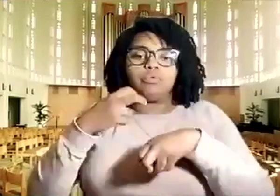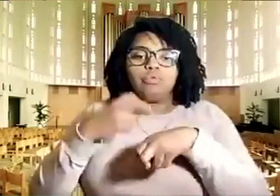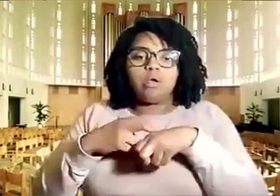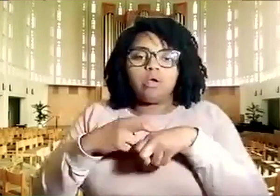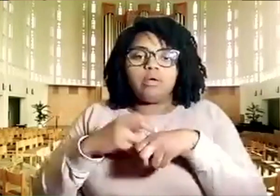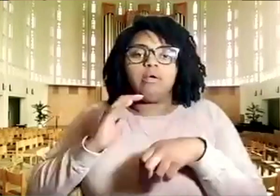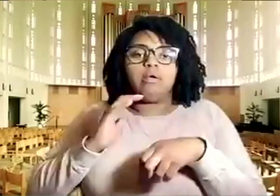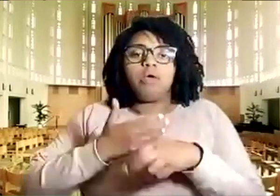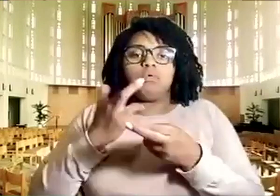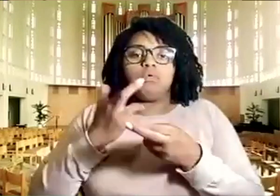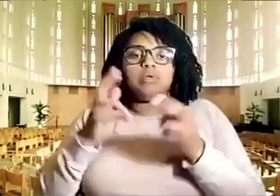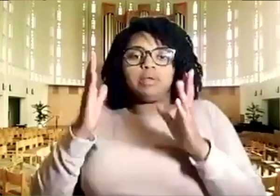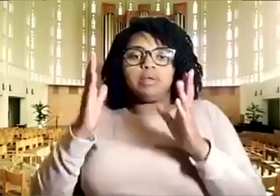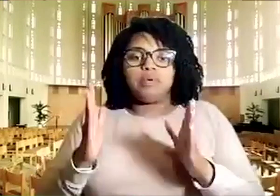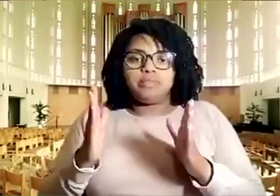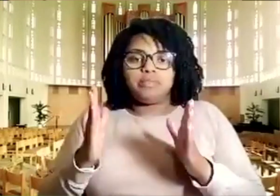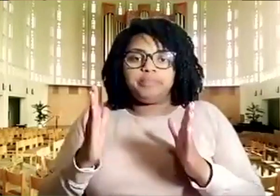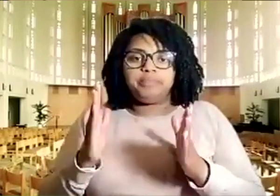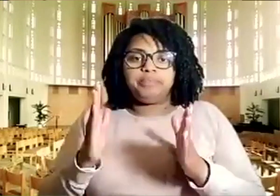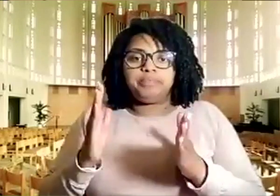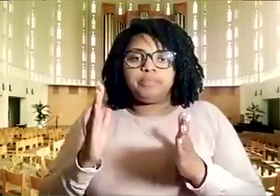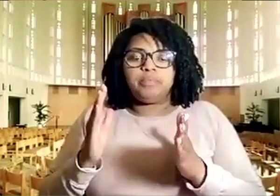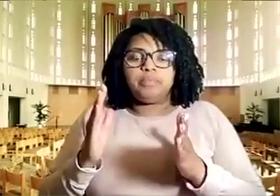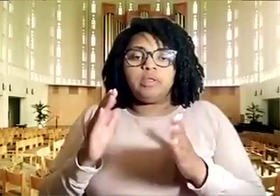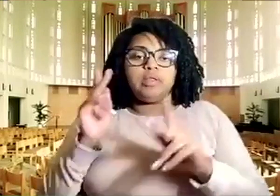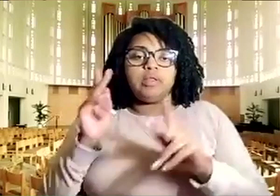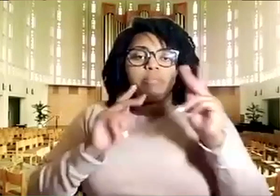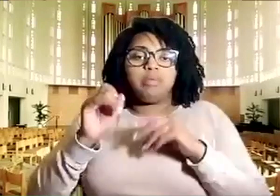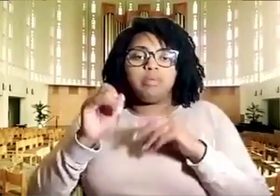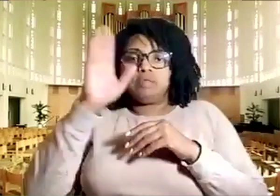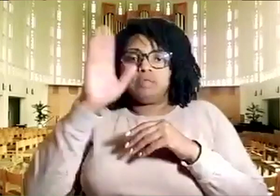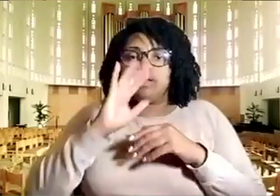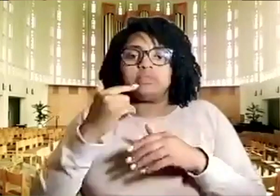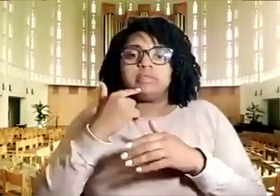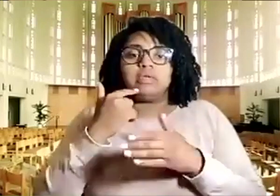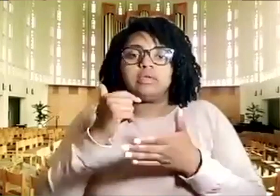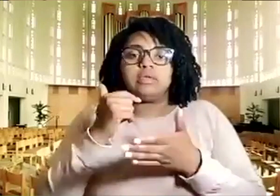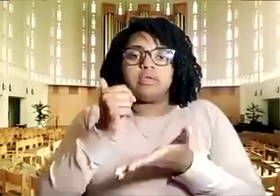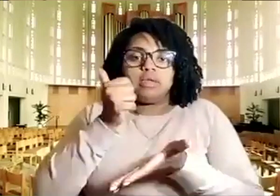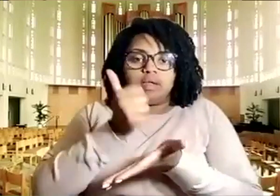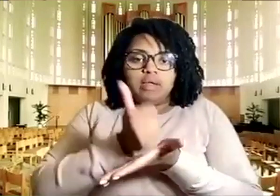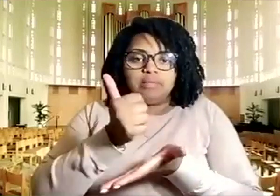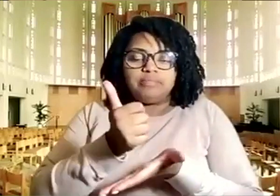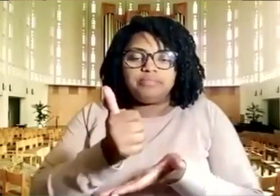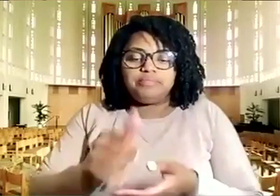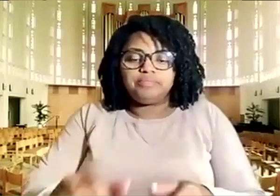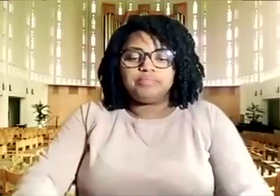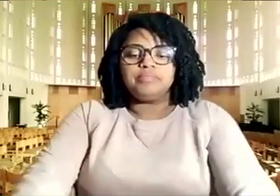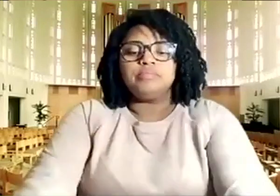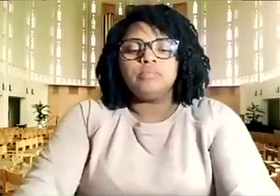redeemer. And the people of God said, Amen.